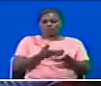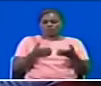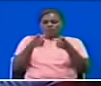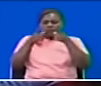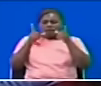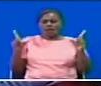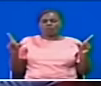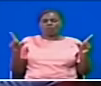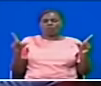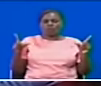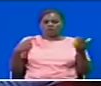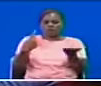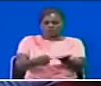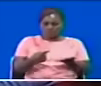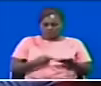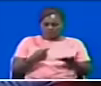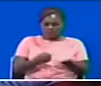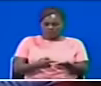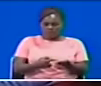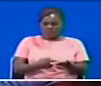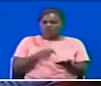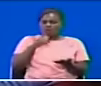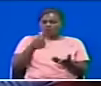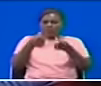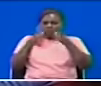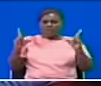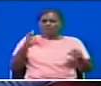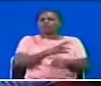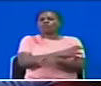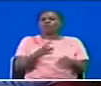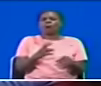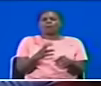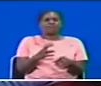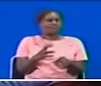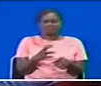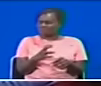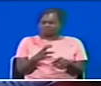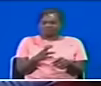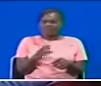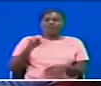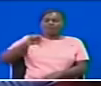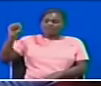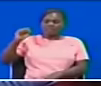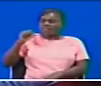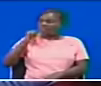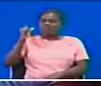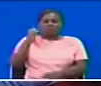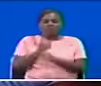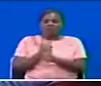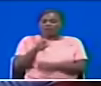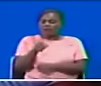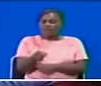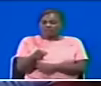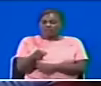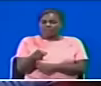speaking the language of negotiation. And that is not the language of power. That is not the way politics works.